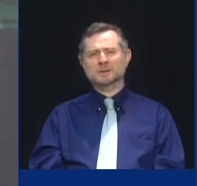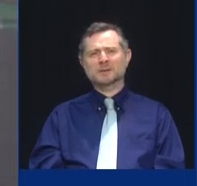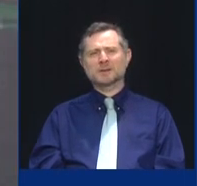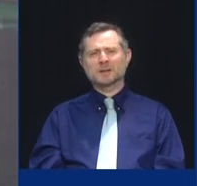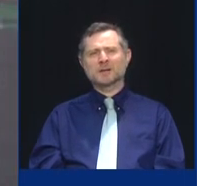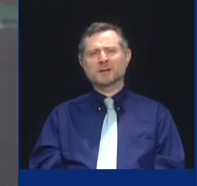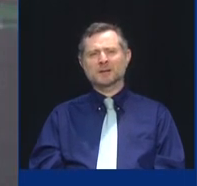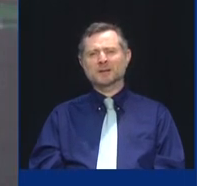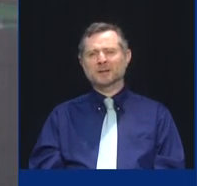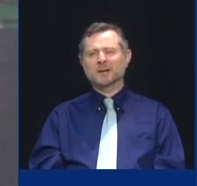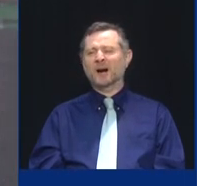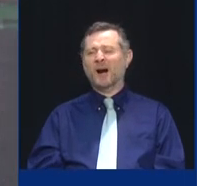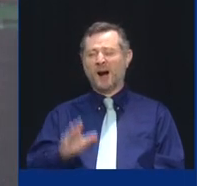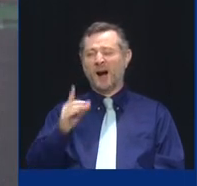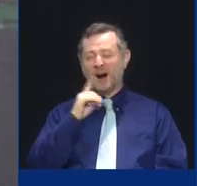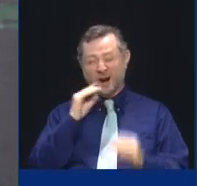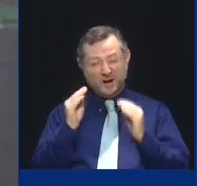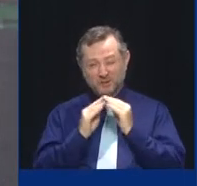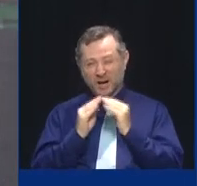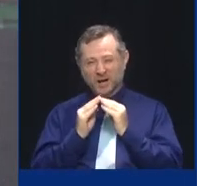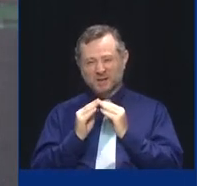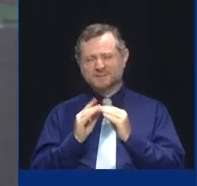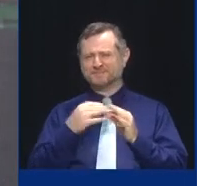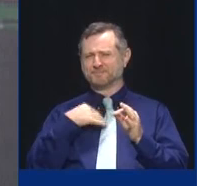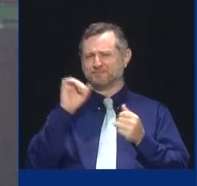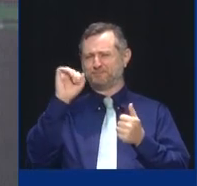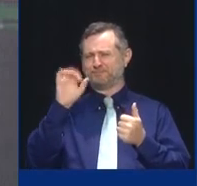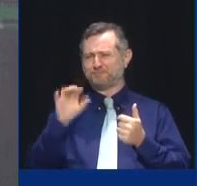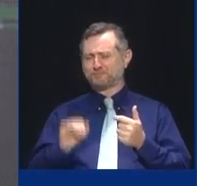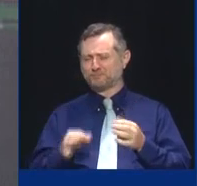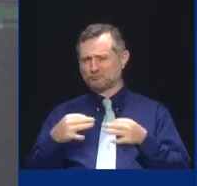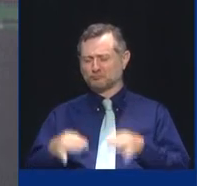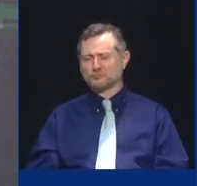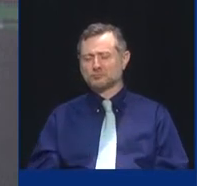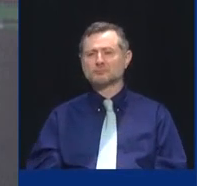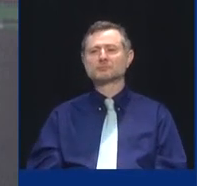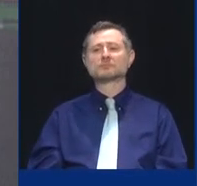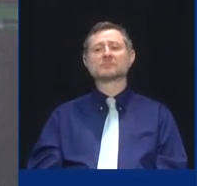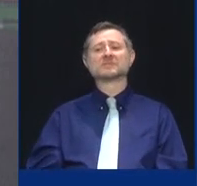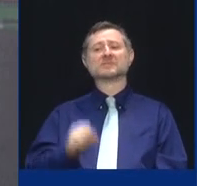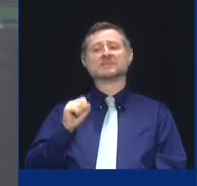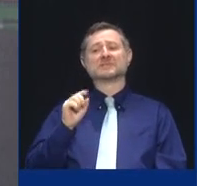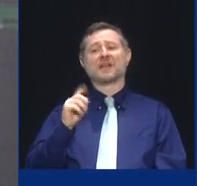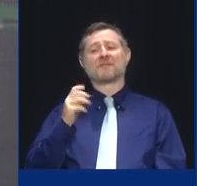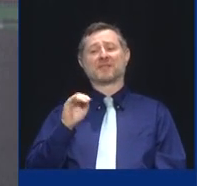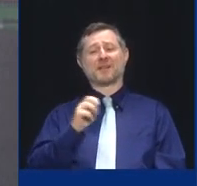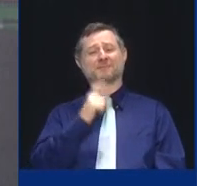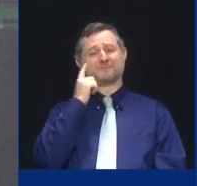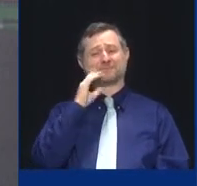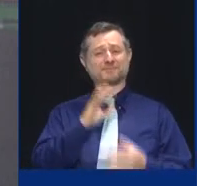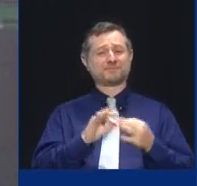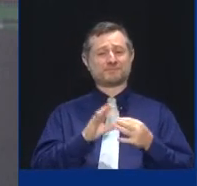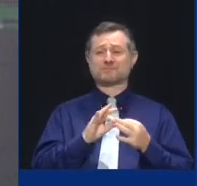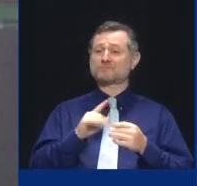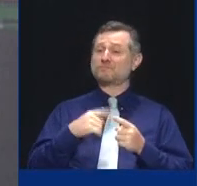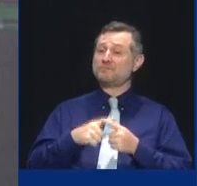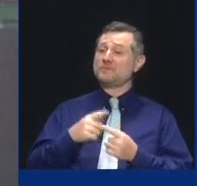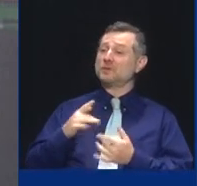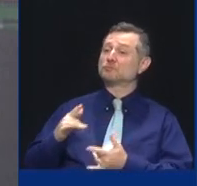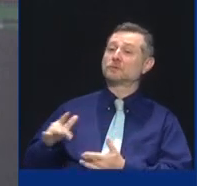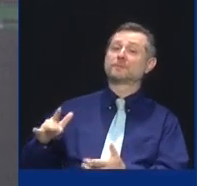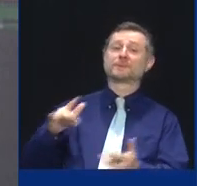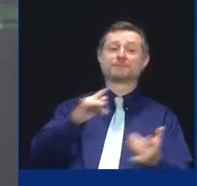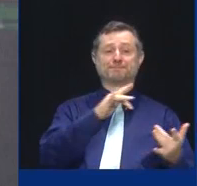But it does something even more, which is what Stephanie was mentioning with the tourism aspect.